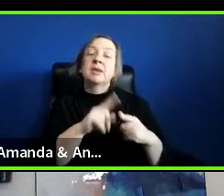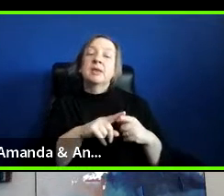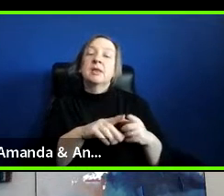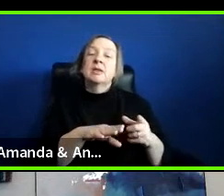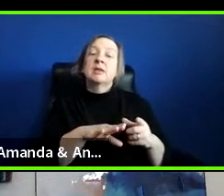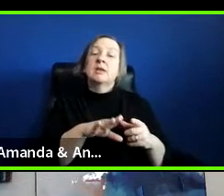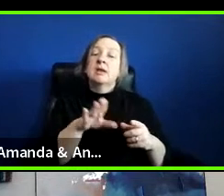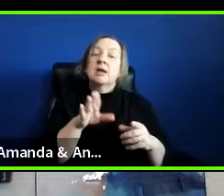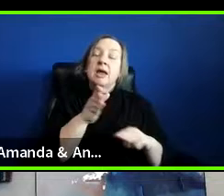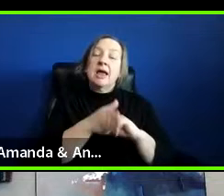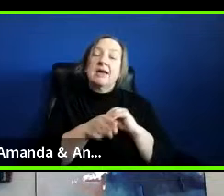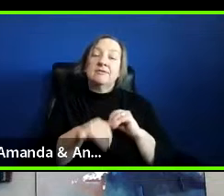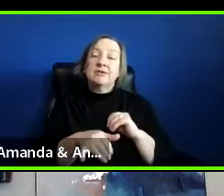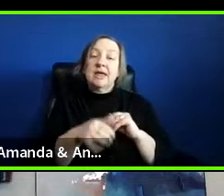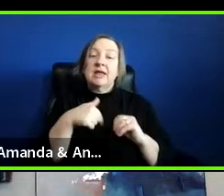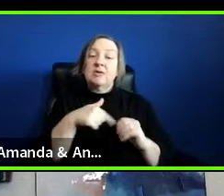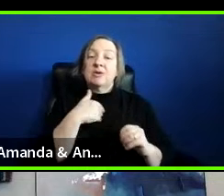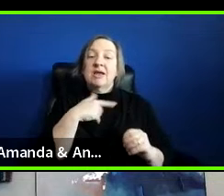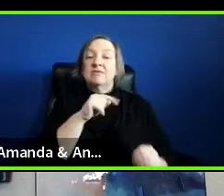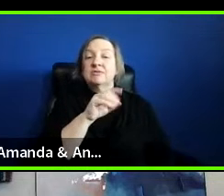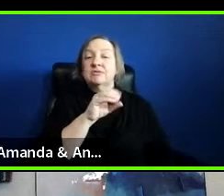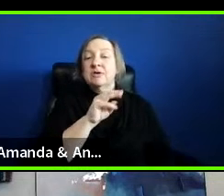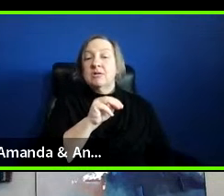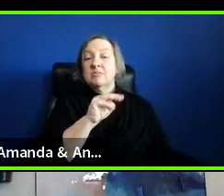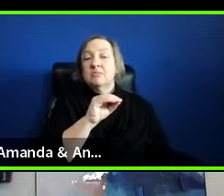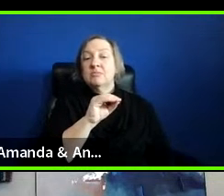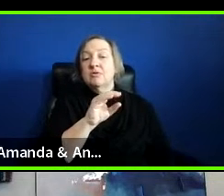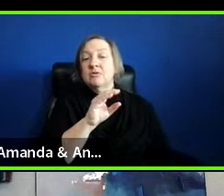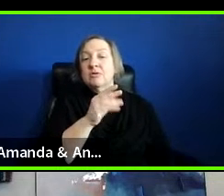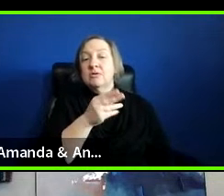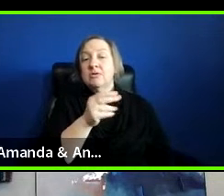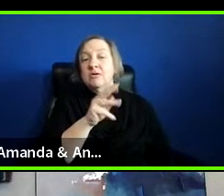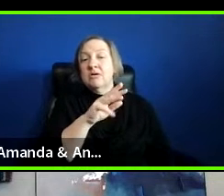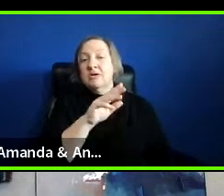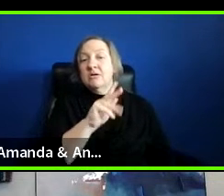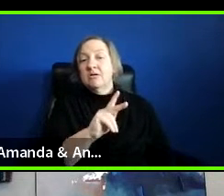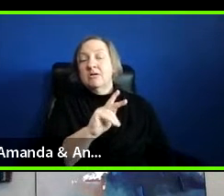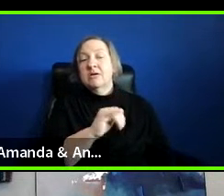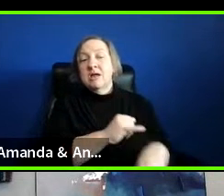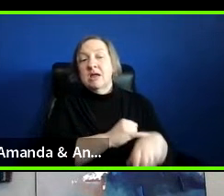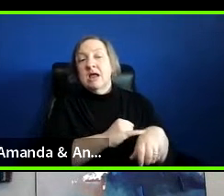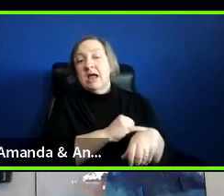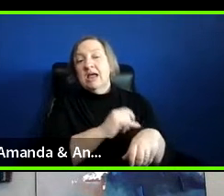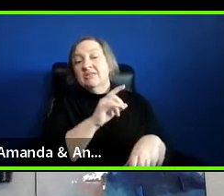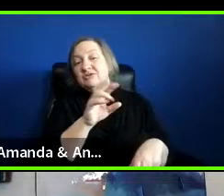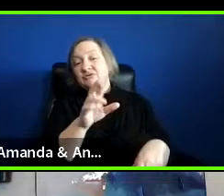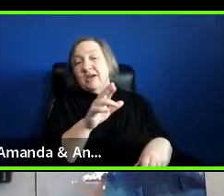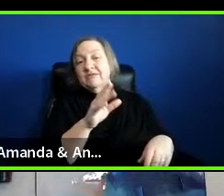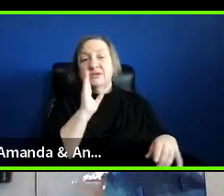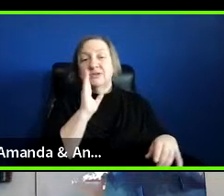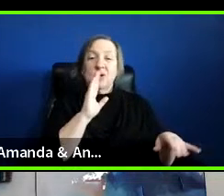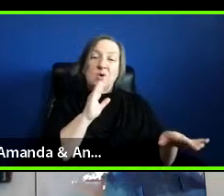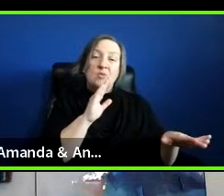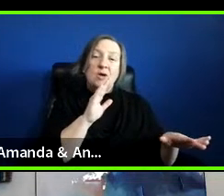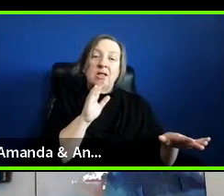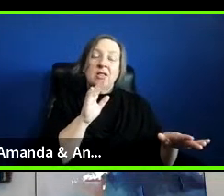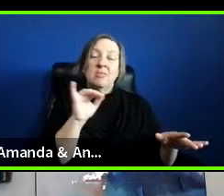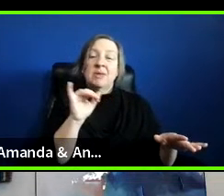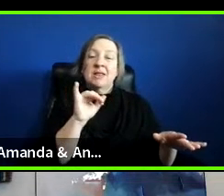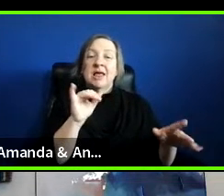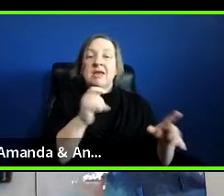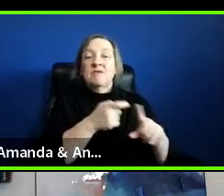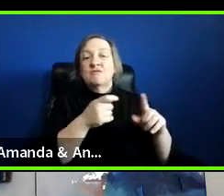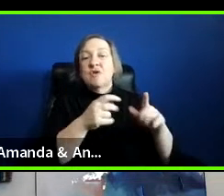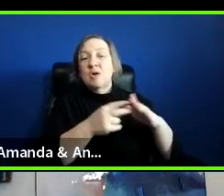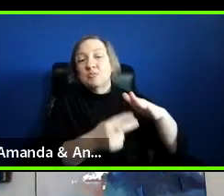Immediately after that, also we have Tomahawk Island Drive. So it's going to be, that's where it's going to kind of like move between like a bridge to